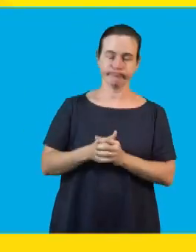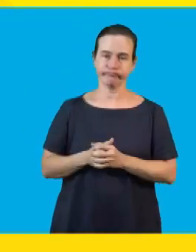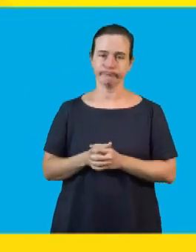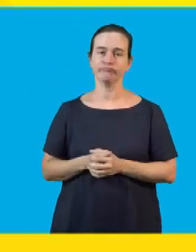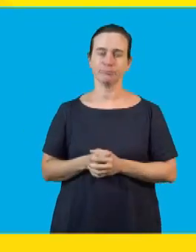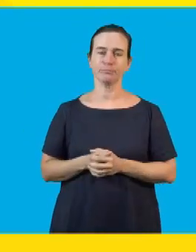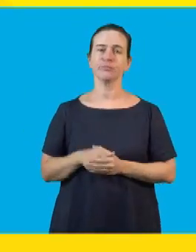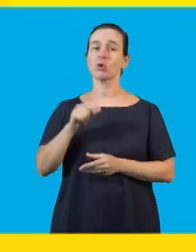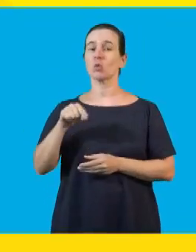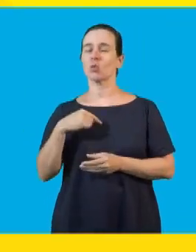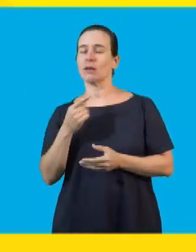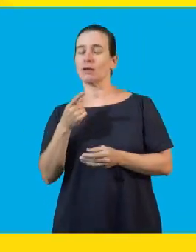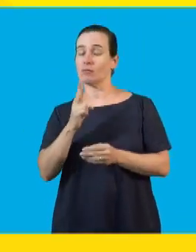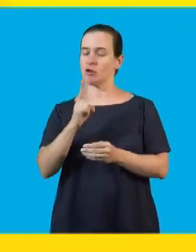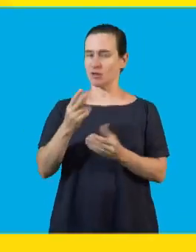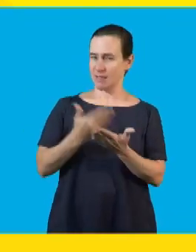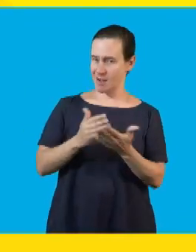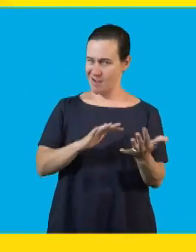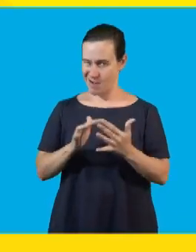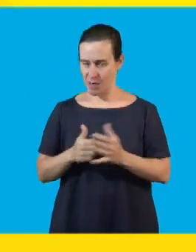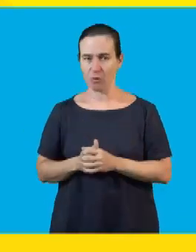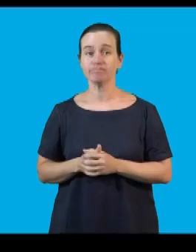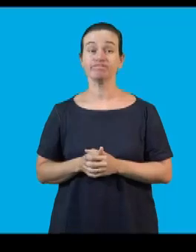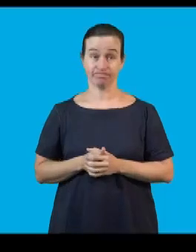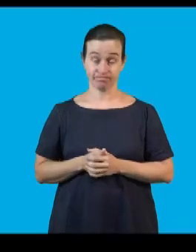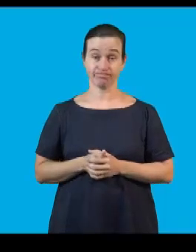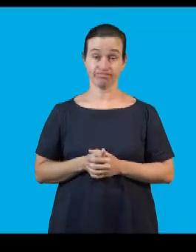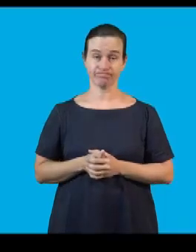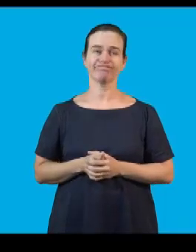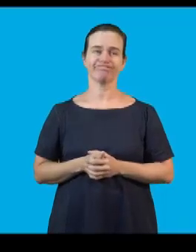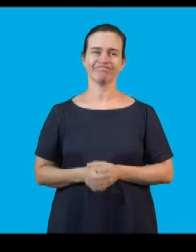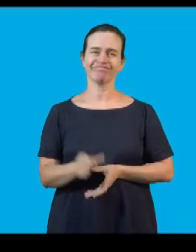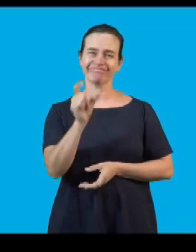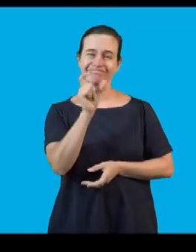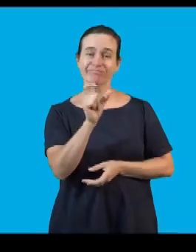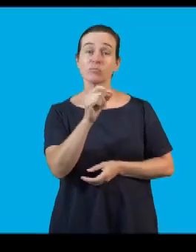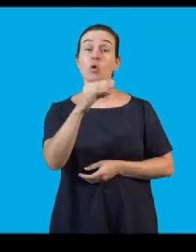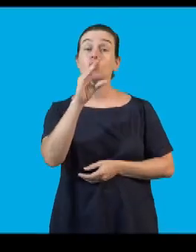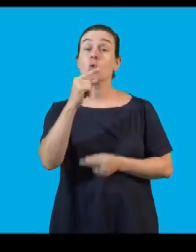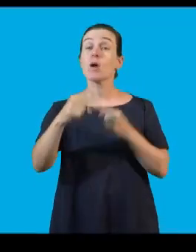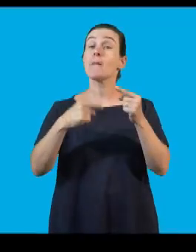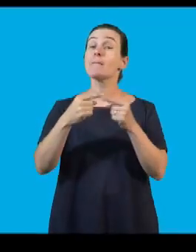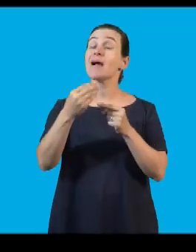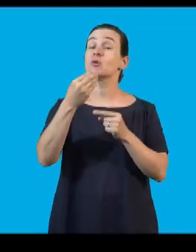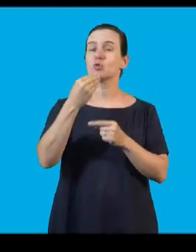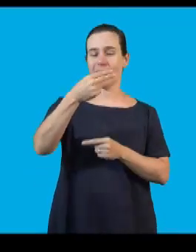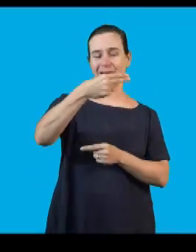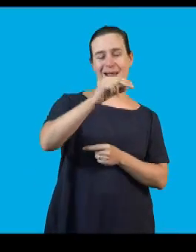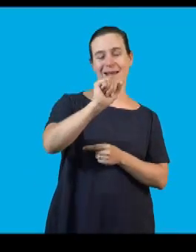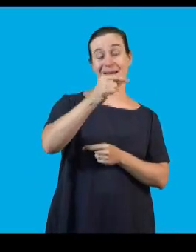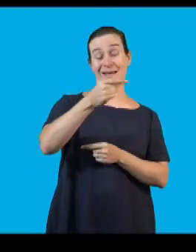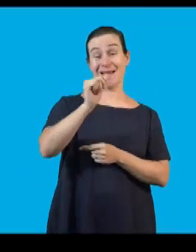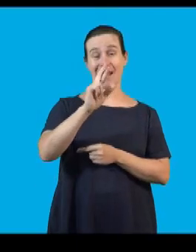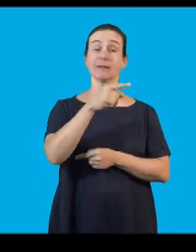see what our response is going to give us. The solution? The word refers to Hagar, the